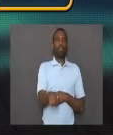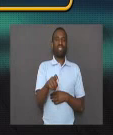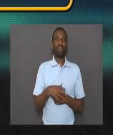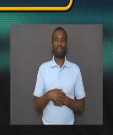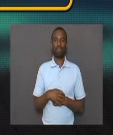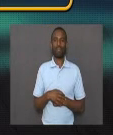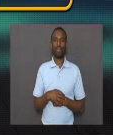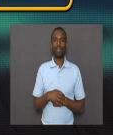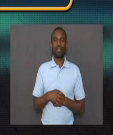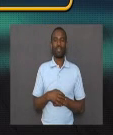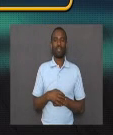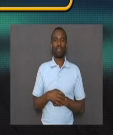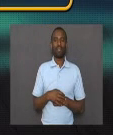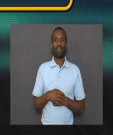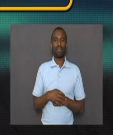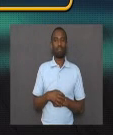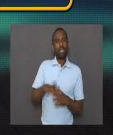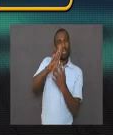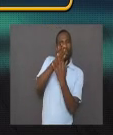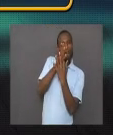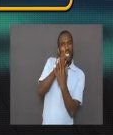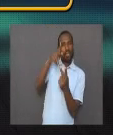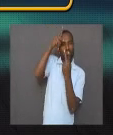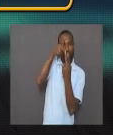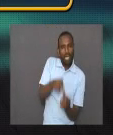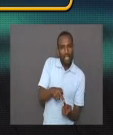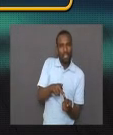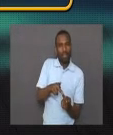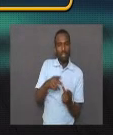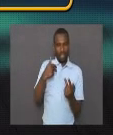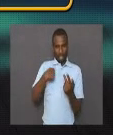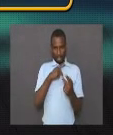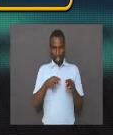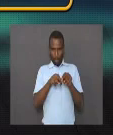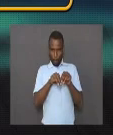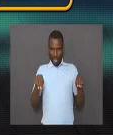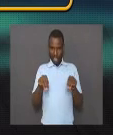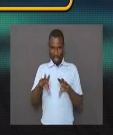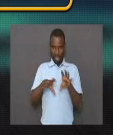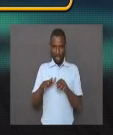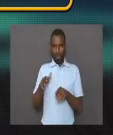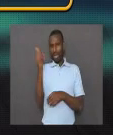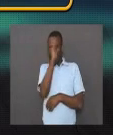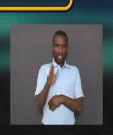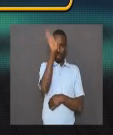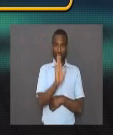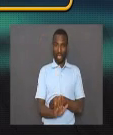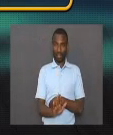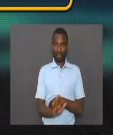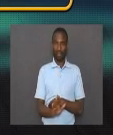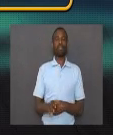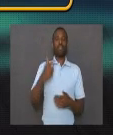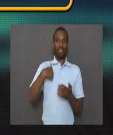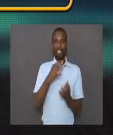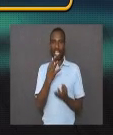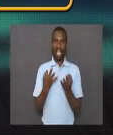Since it is the mean pressure that we can measure for any gas, our